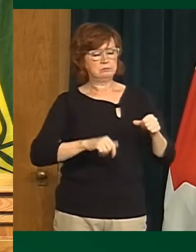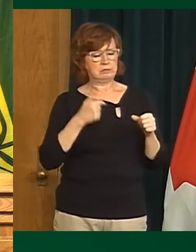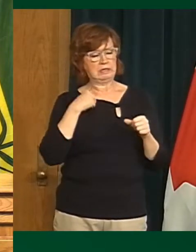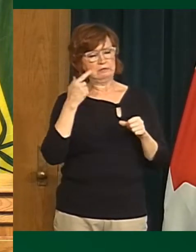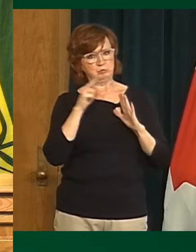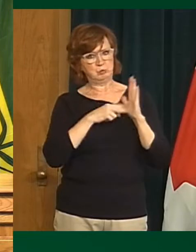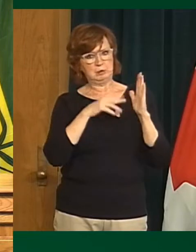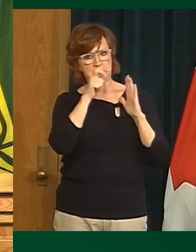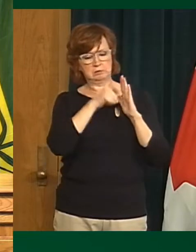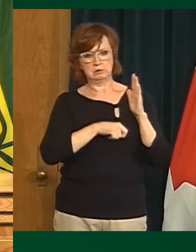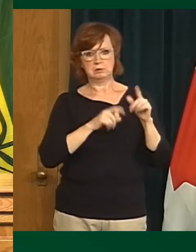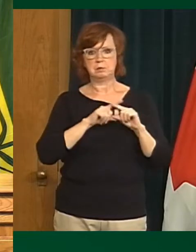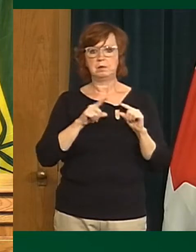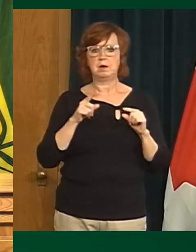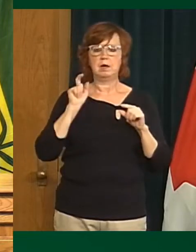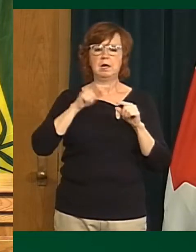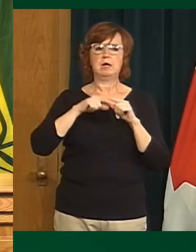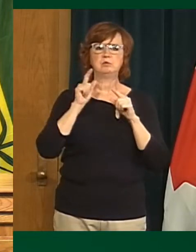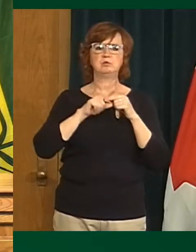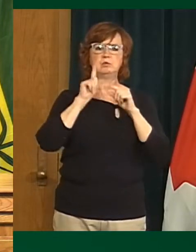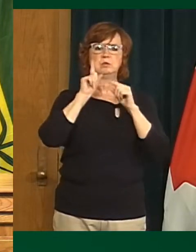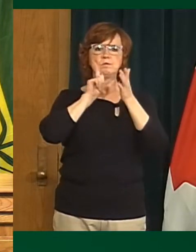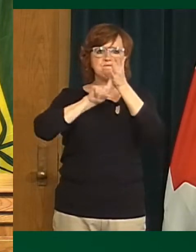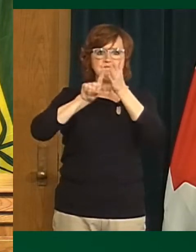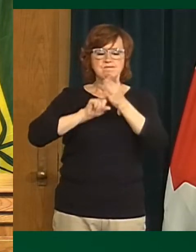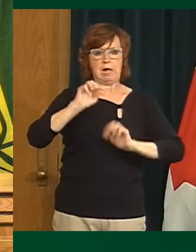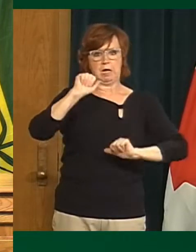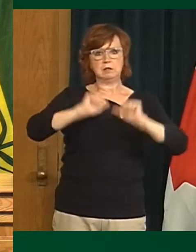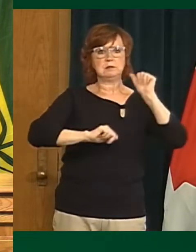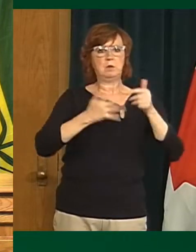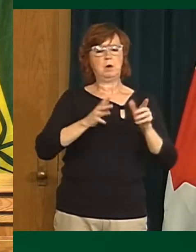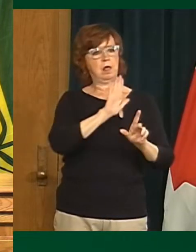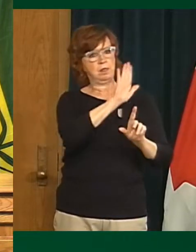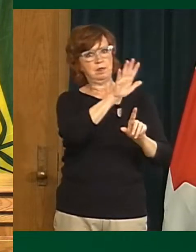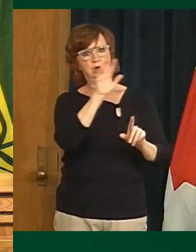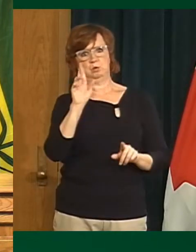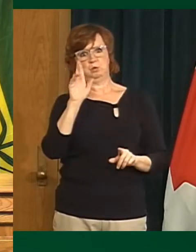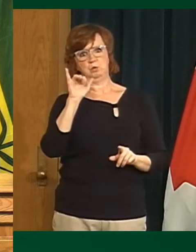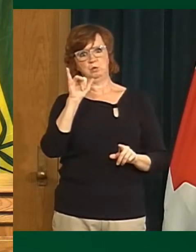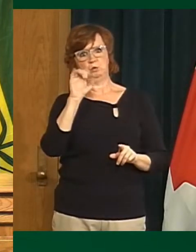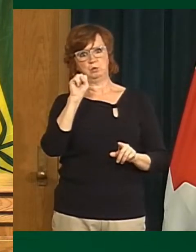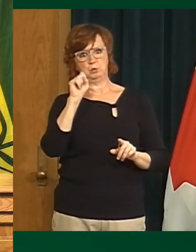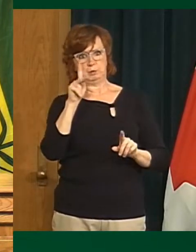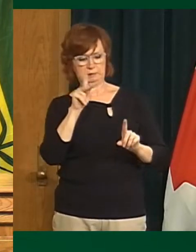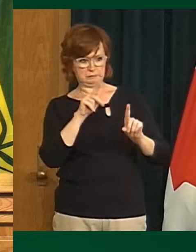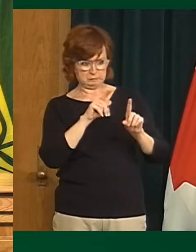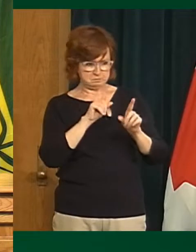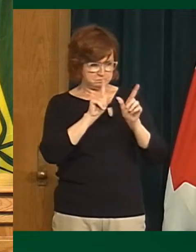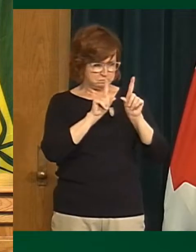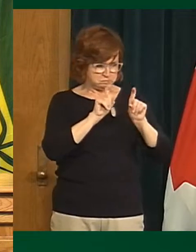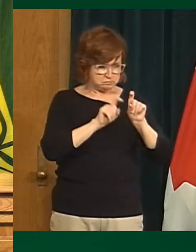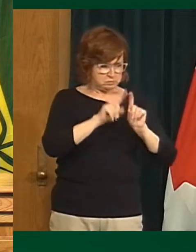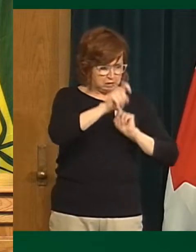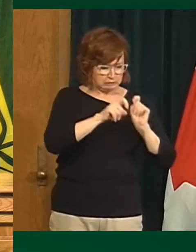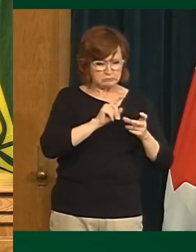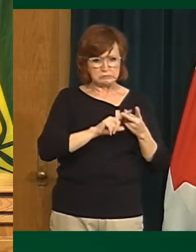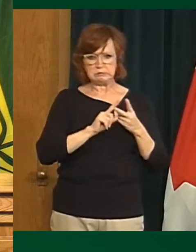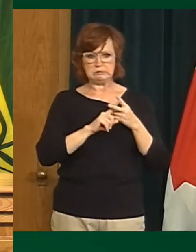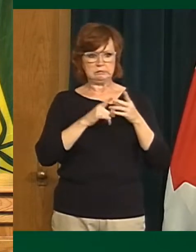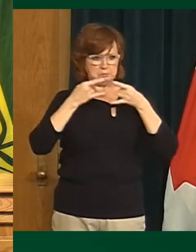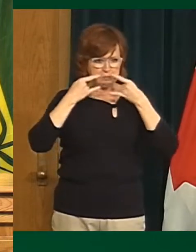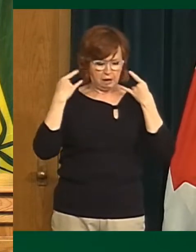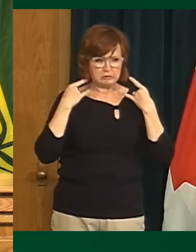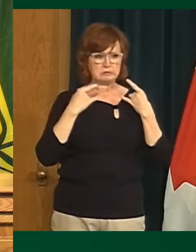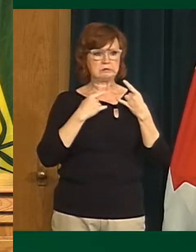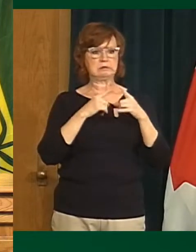arranging that appointment or right before the appointment, and then taking all of the best practices and precautions to ensure safety